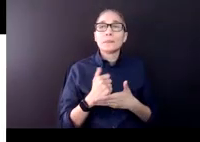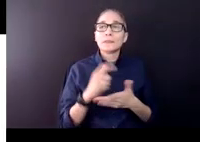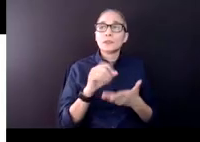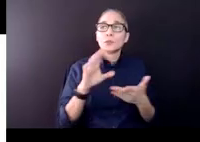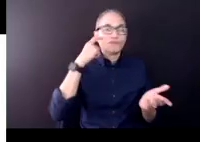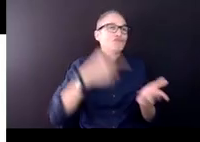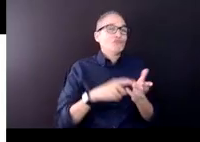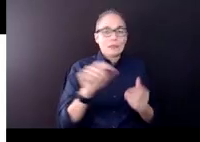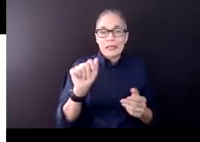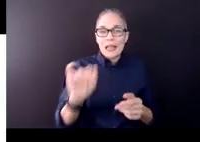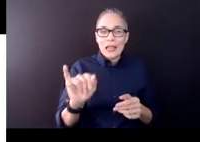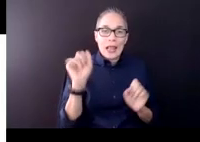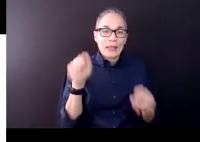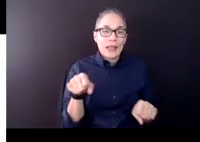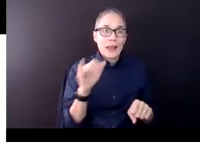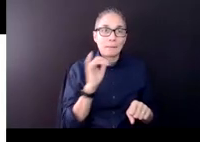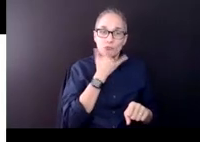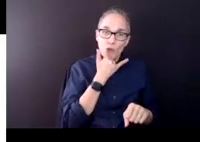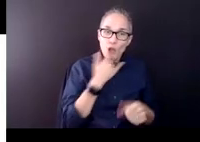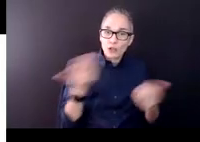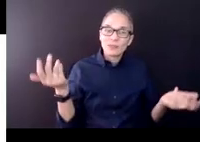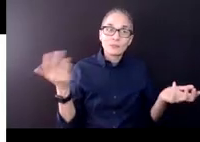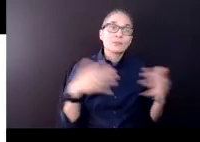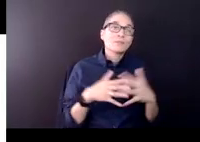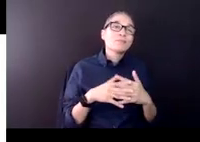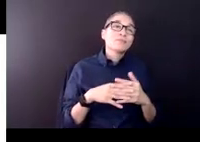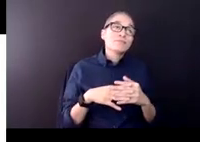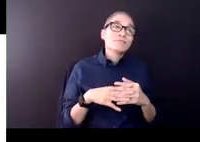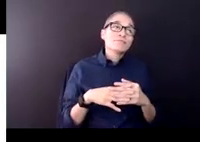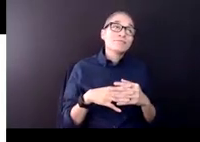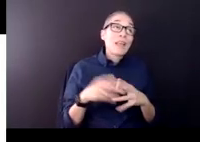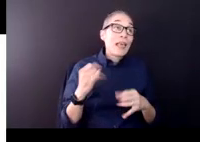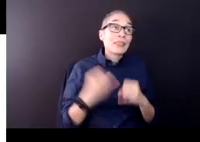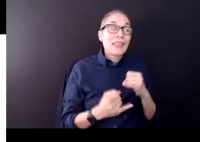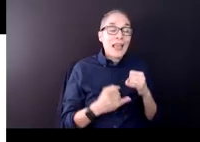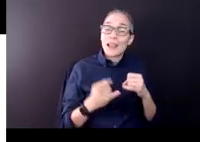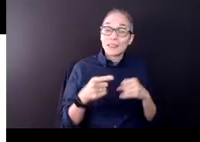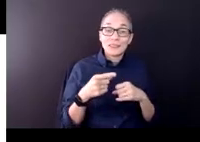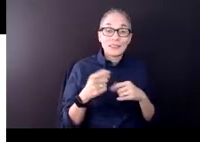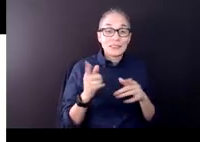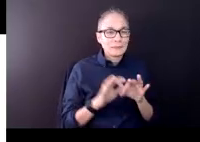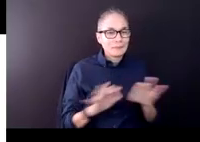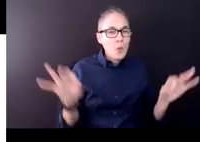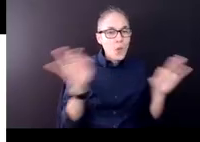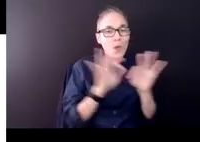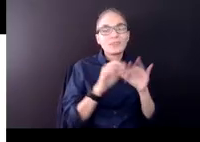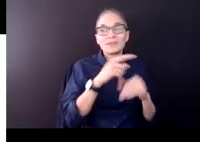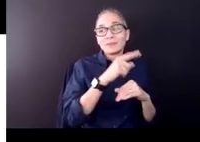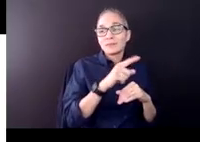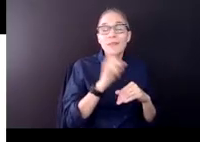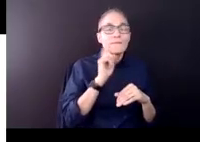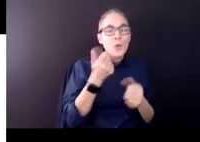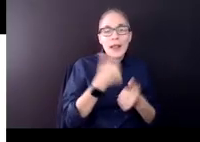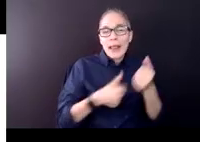have limitations. Um, and then the last step, which is really, really crucial for any